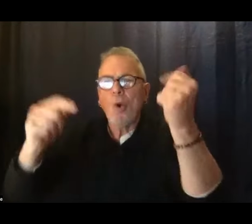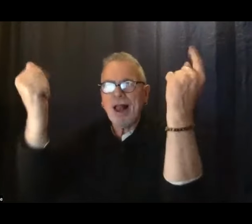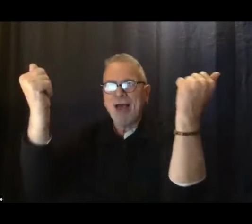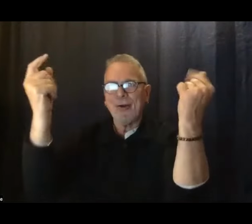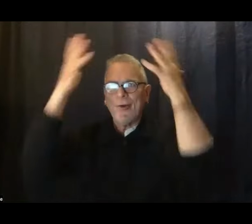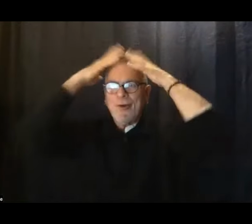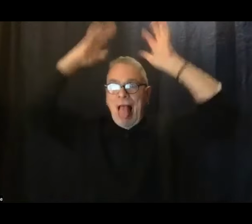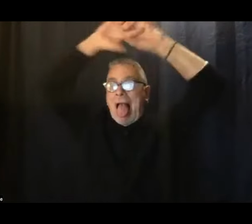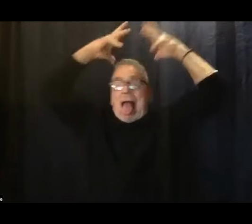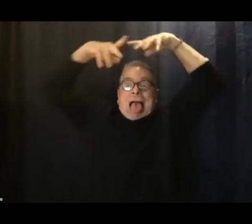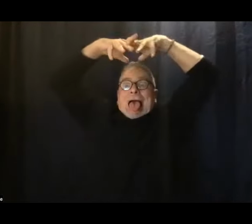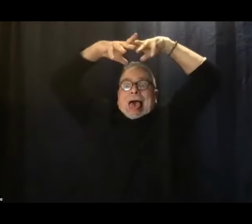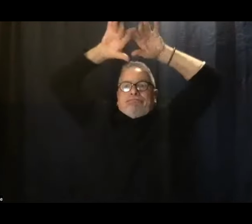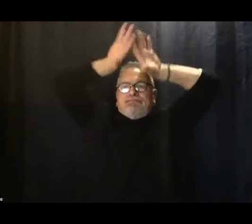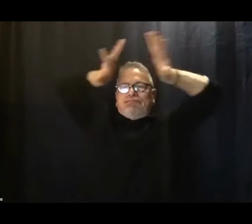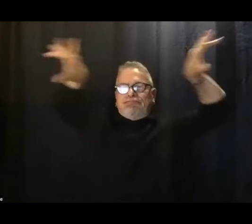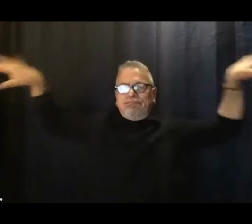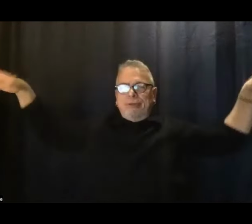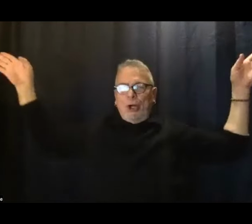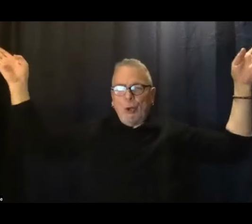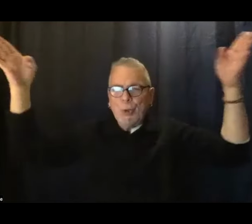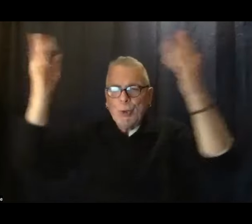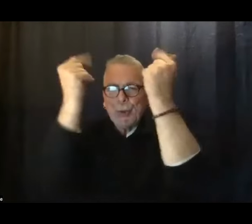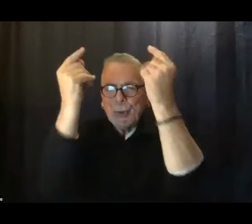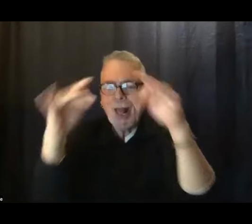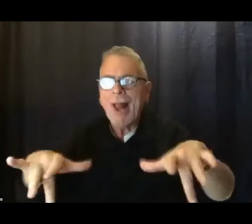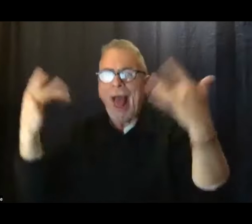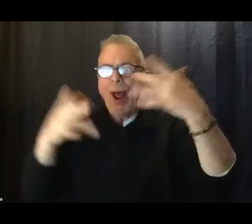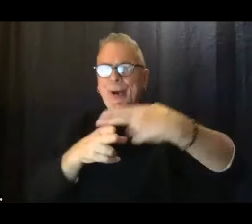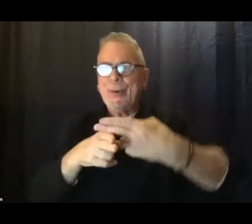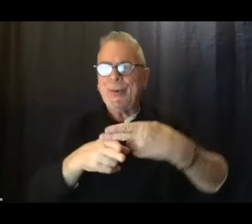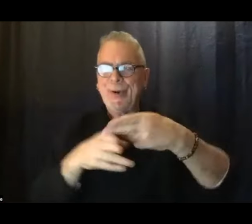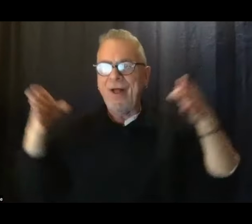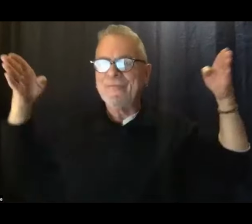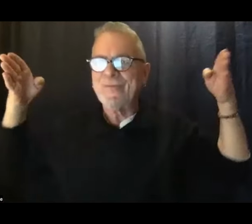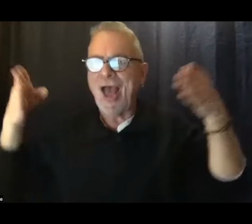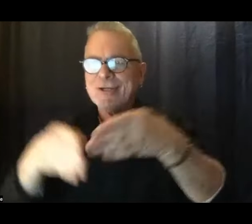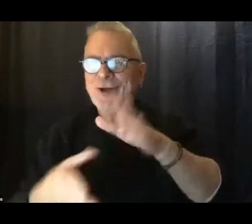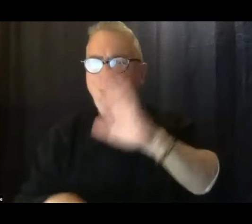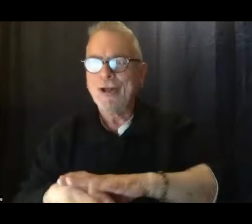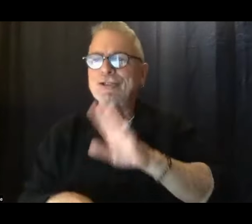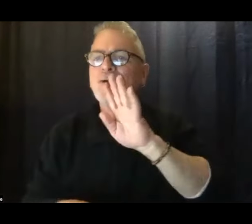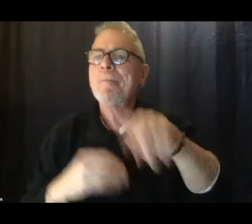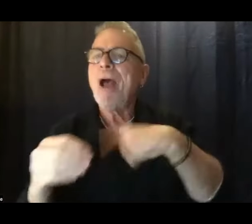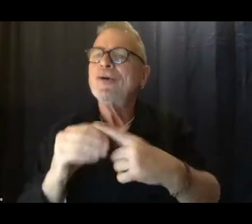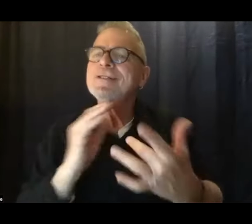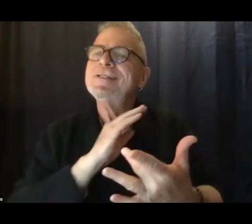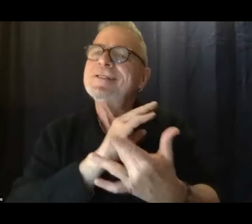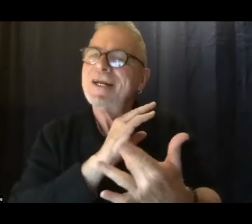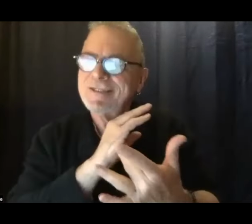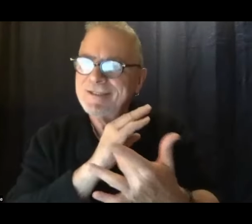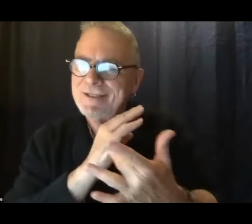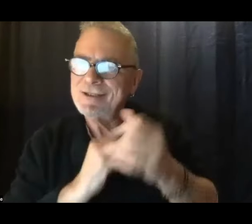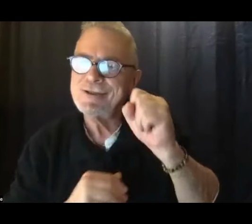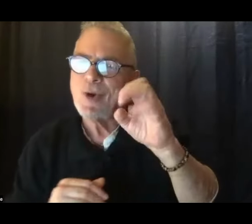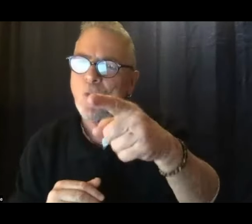related to automobiles, toss them out. So all of these things you just filter out and you narrow it down. Do the smarter, not harder kind of